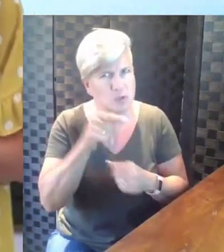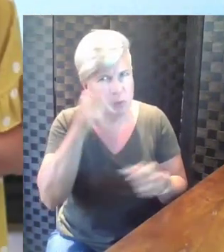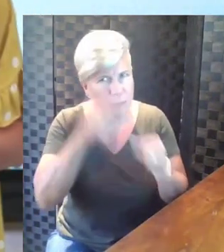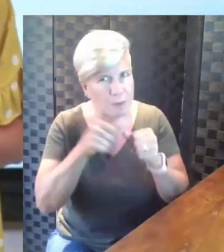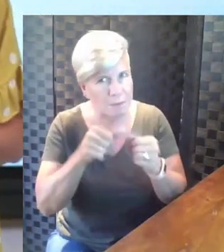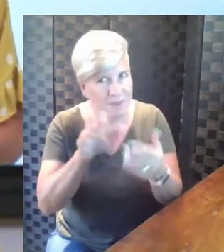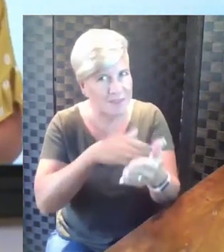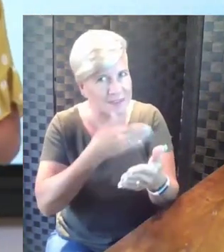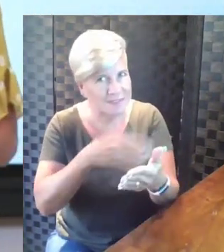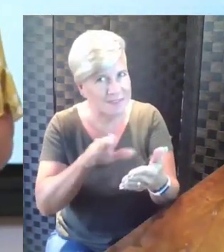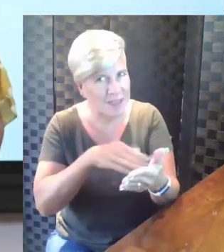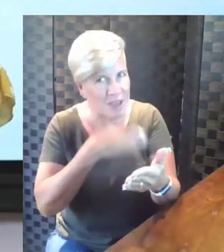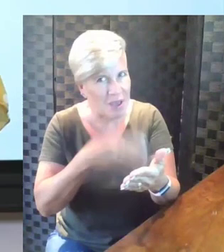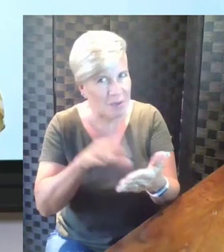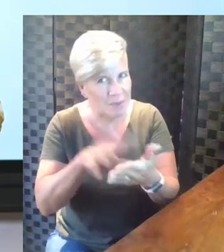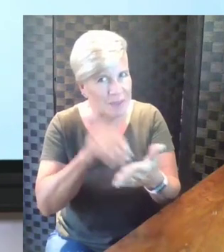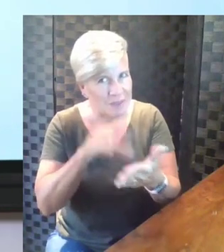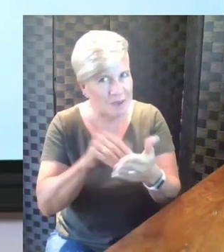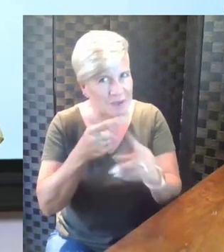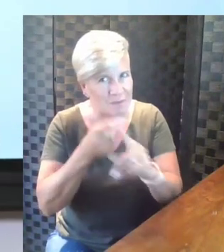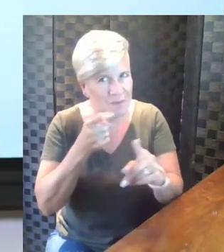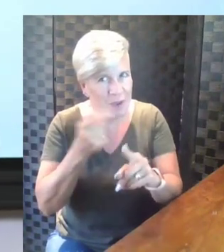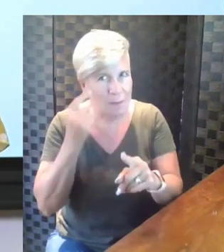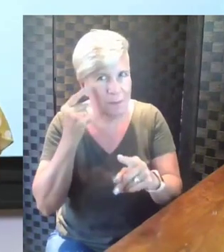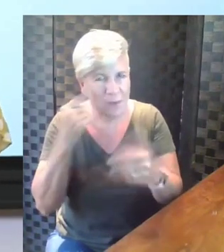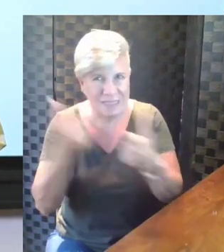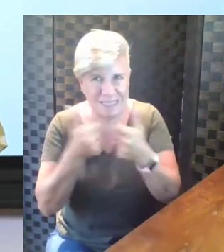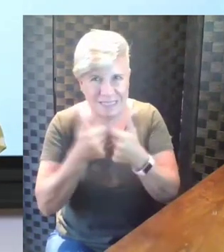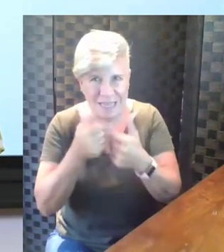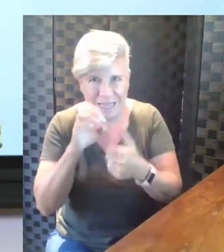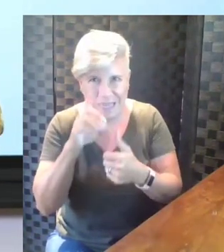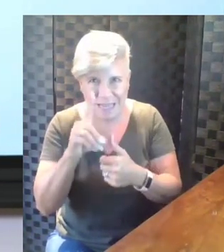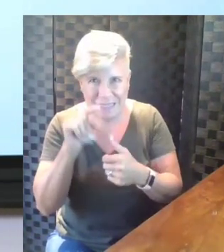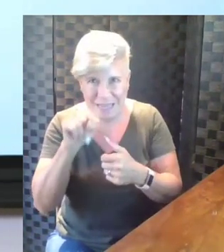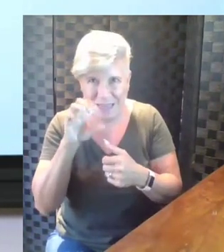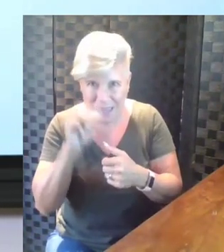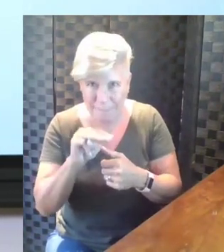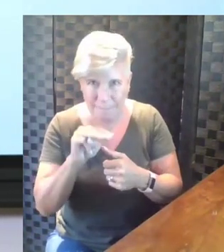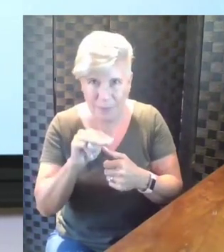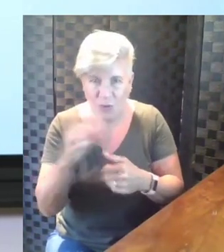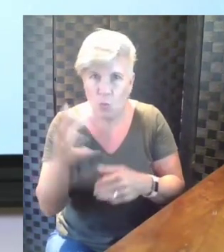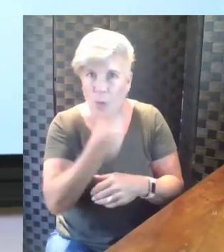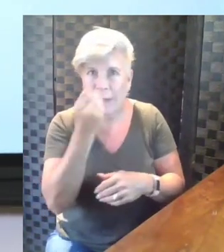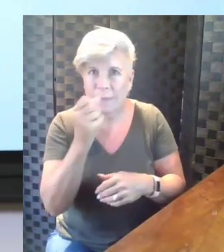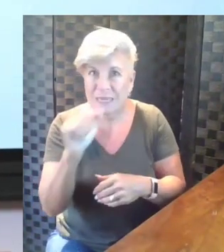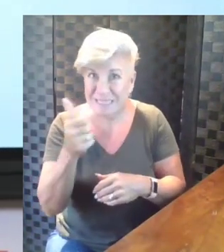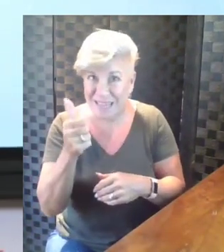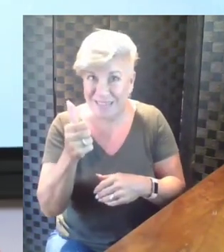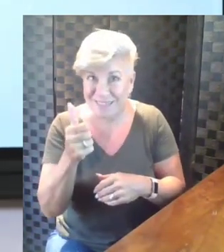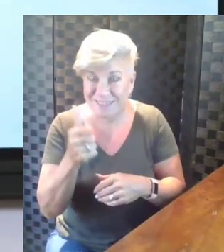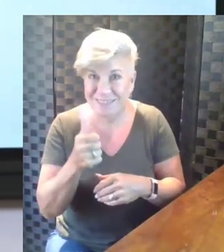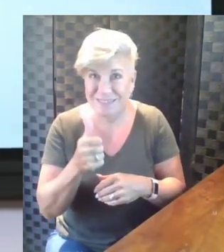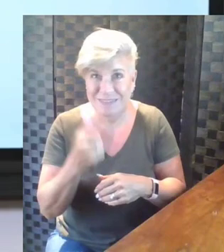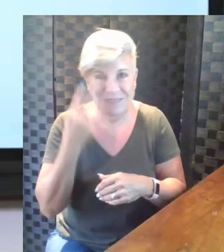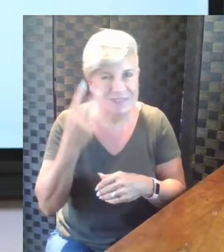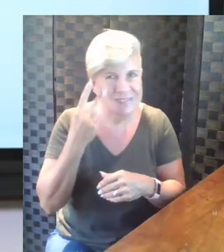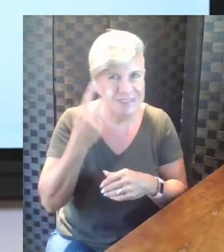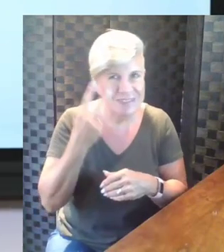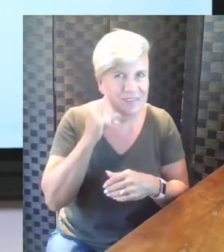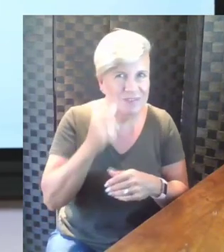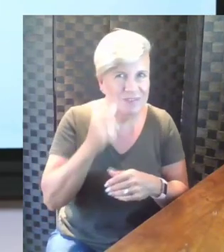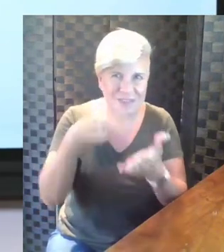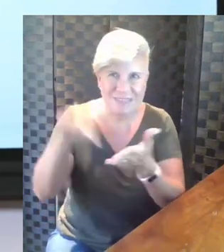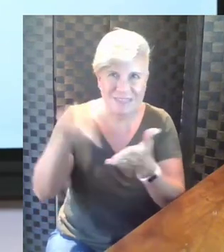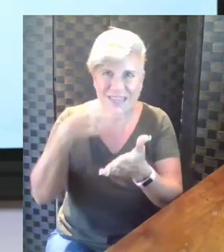catchy song that we learned from Brainsy Games on education.com. It was talking about grabbing a group of 10, and we saw the little girl dancing